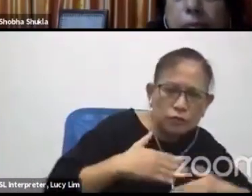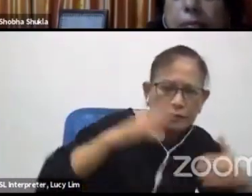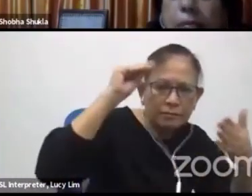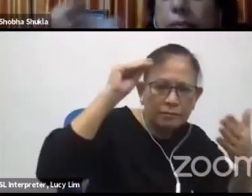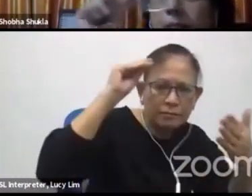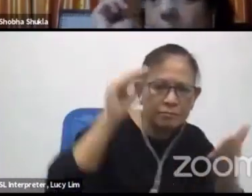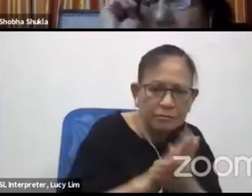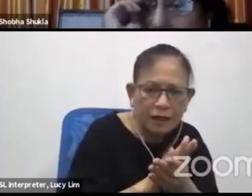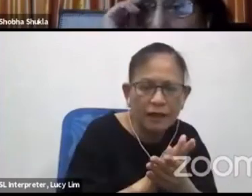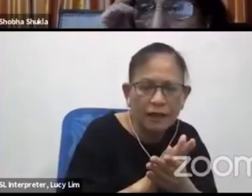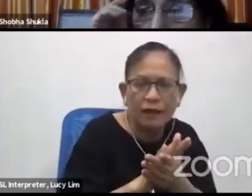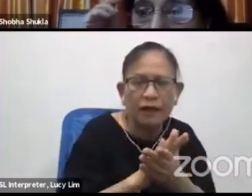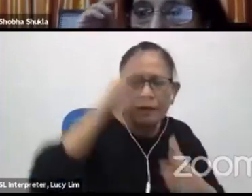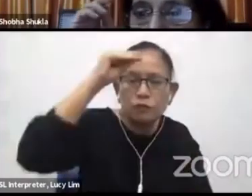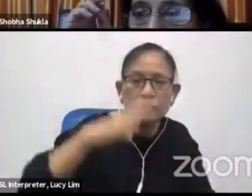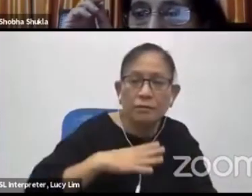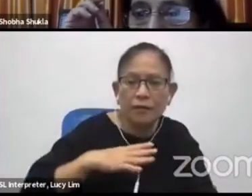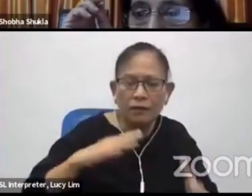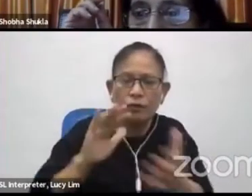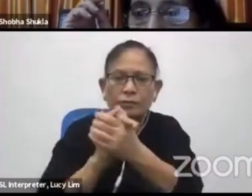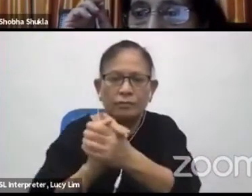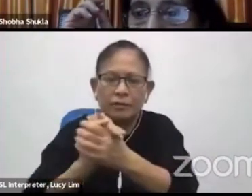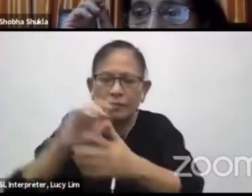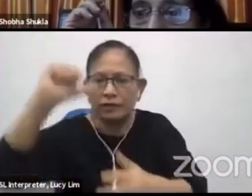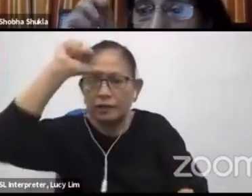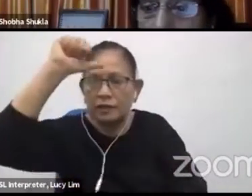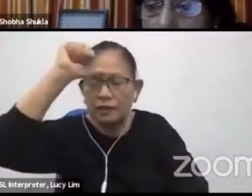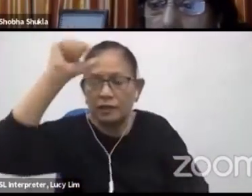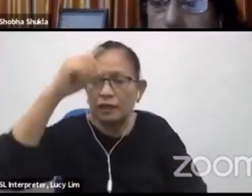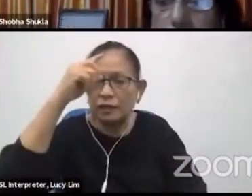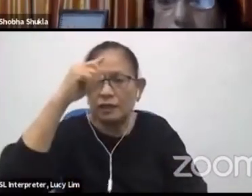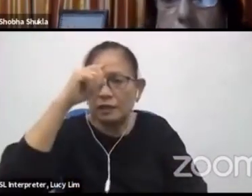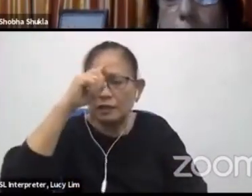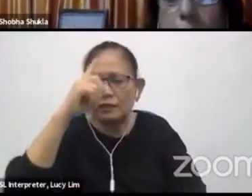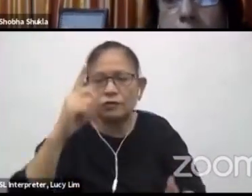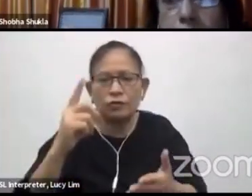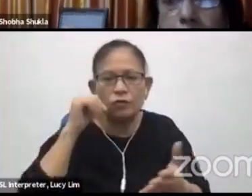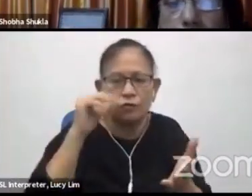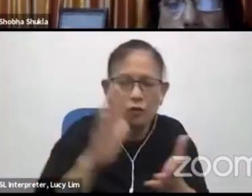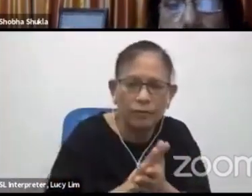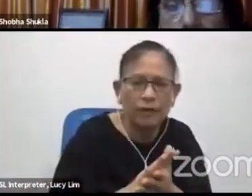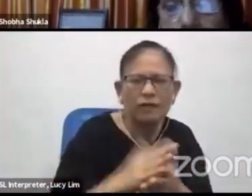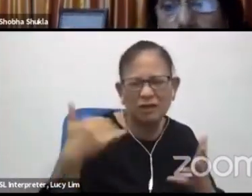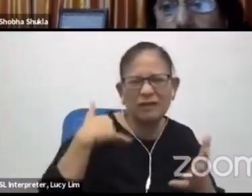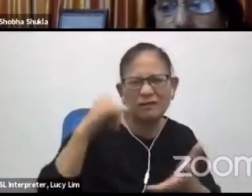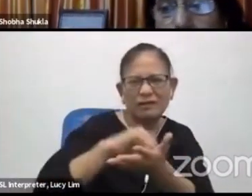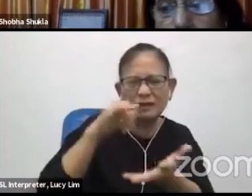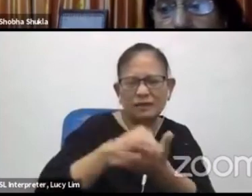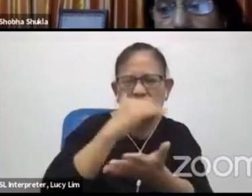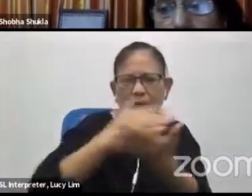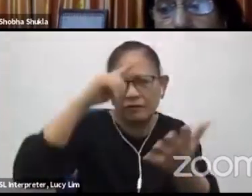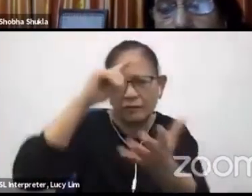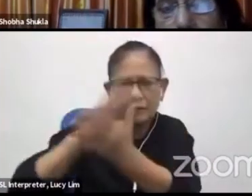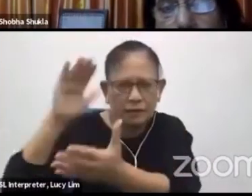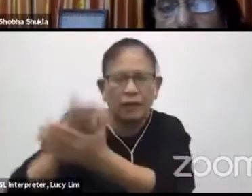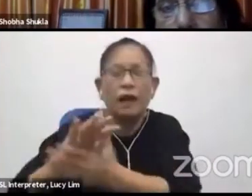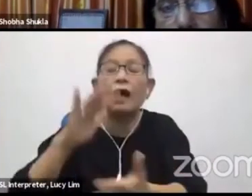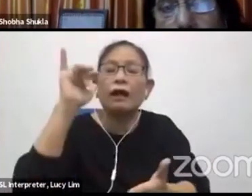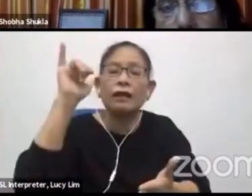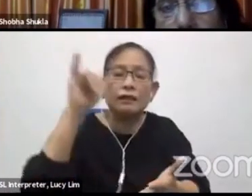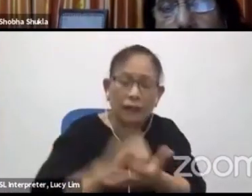Islam, which is again this fundamentalist agenda of many groups and agencies. So this kind